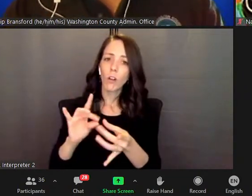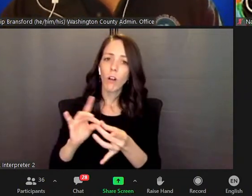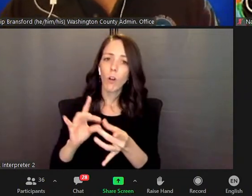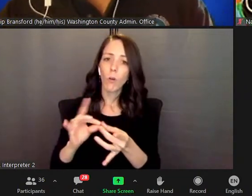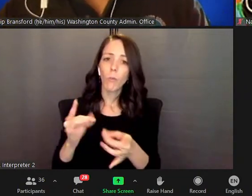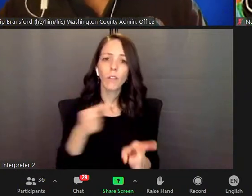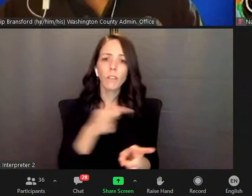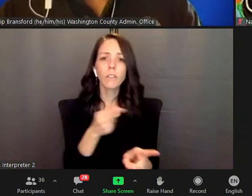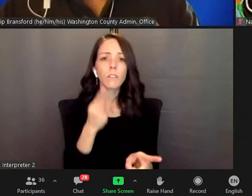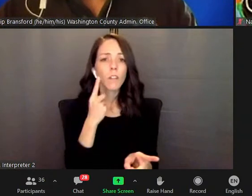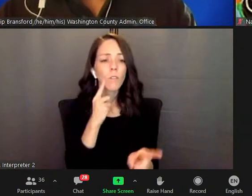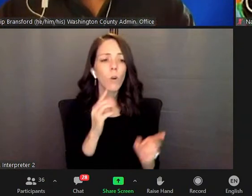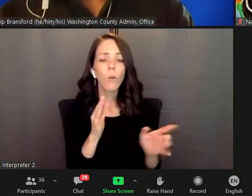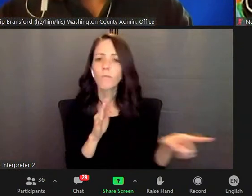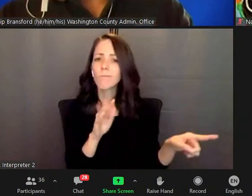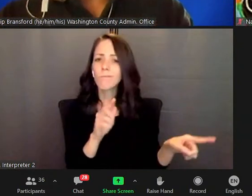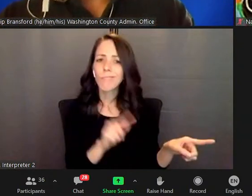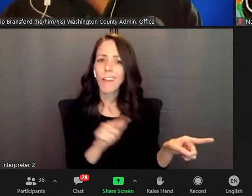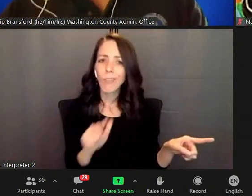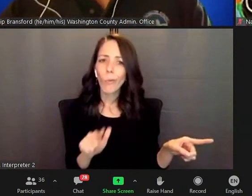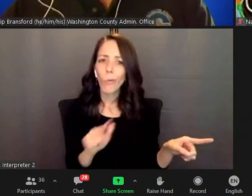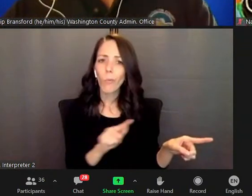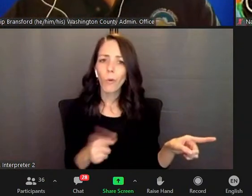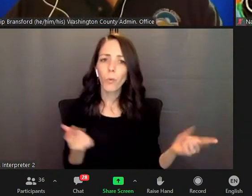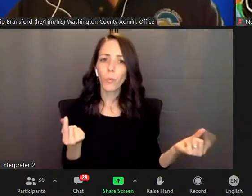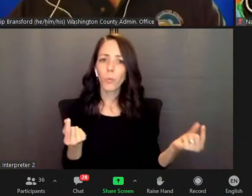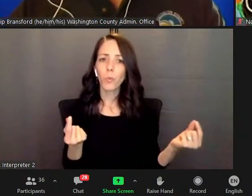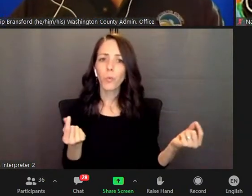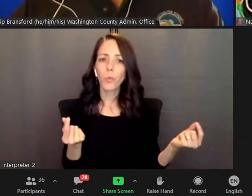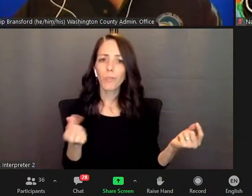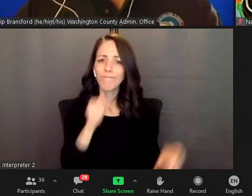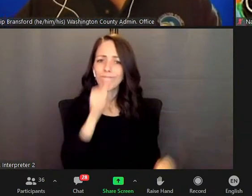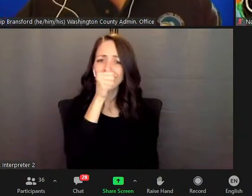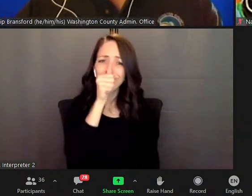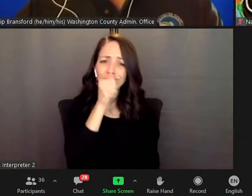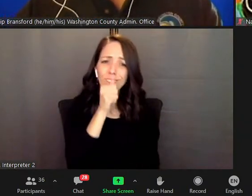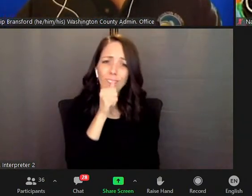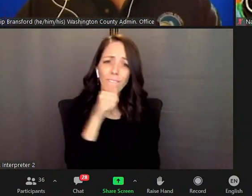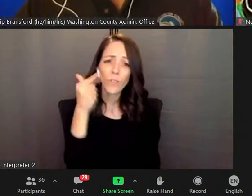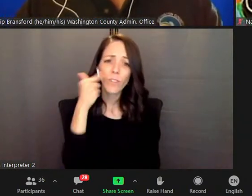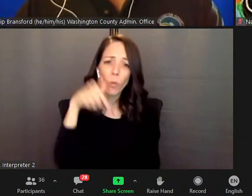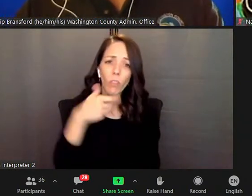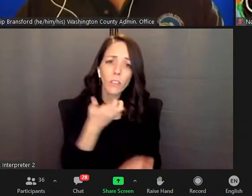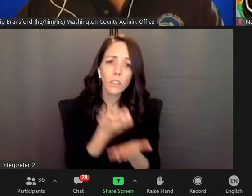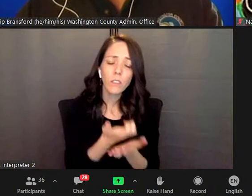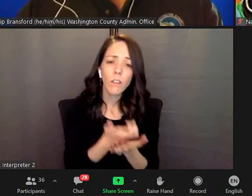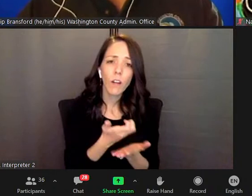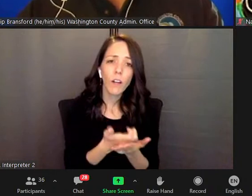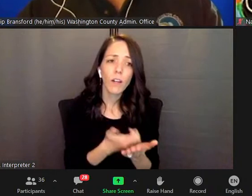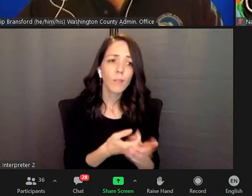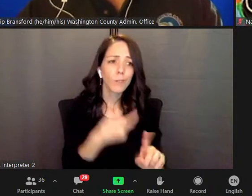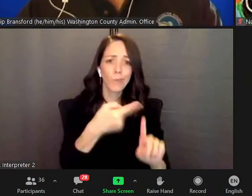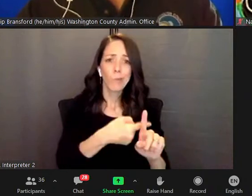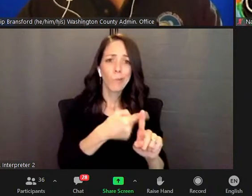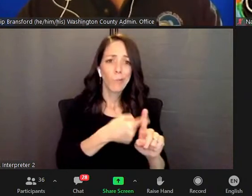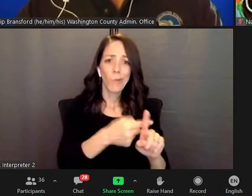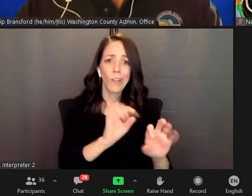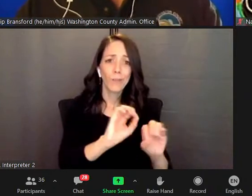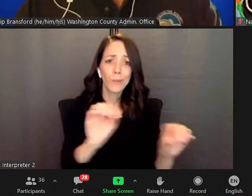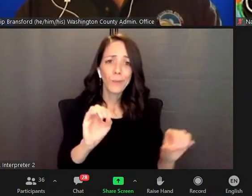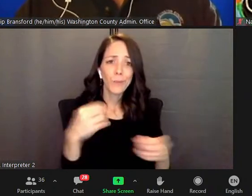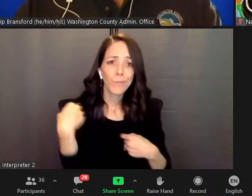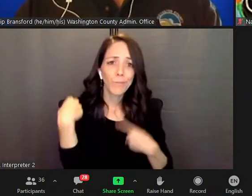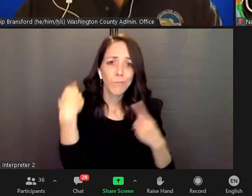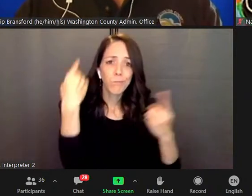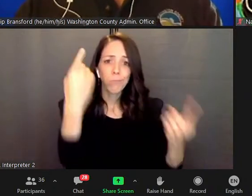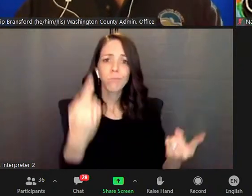small landlords who are suffering in this particular economy from deferral of rent payments? These